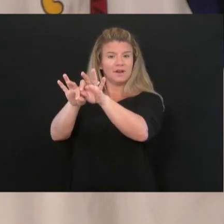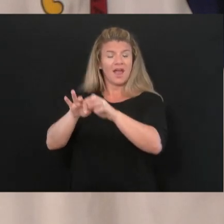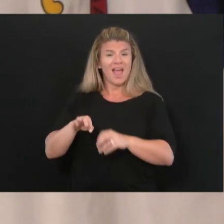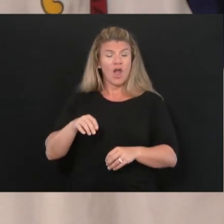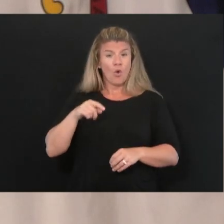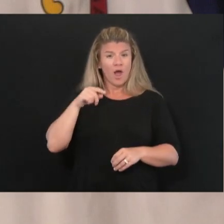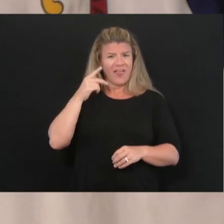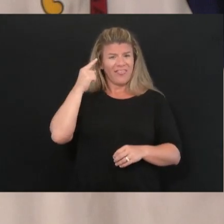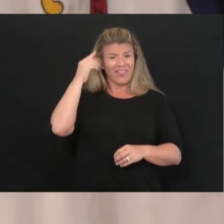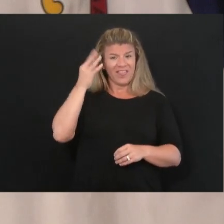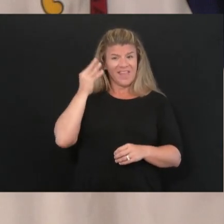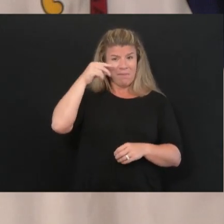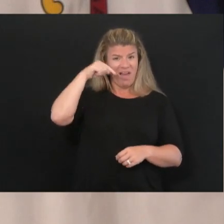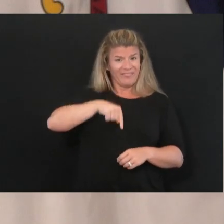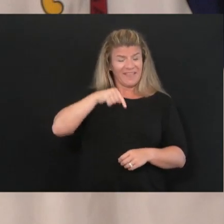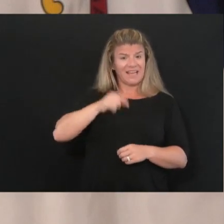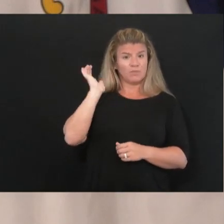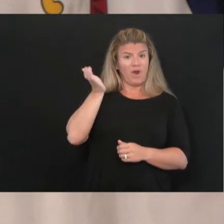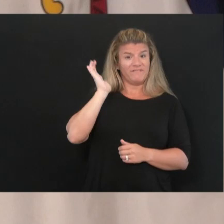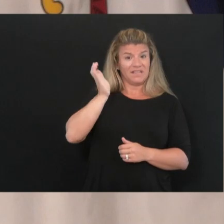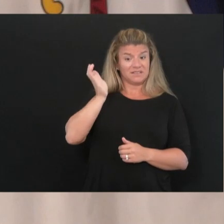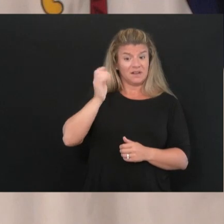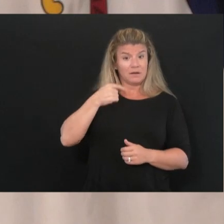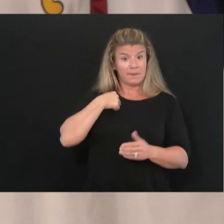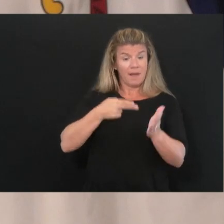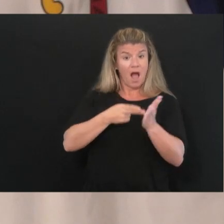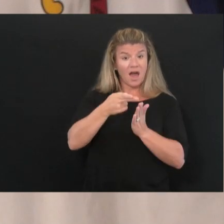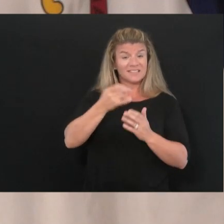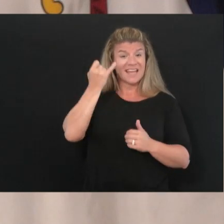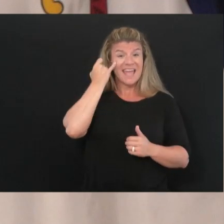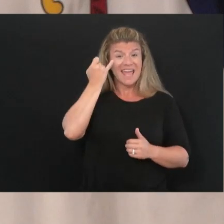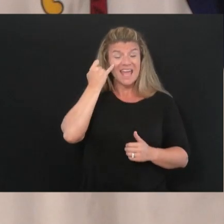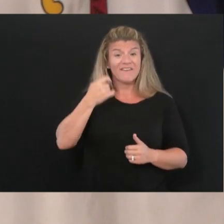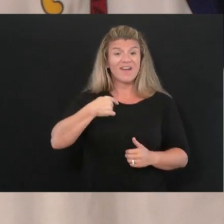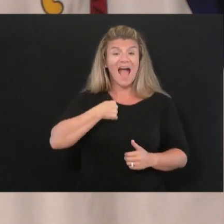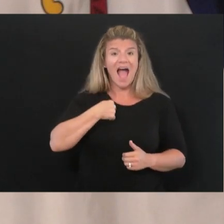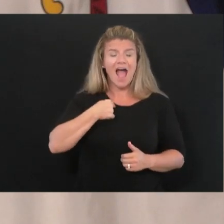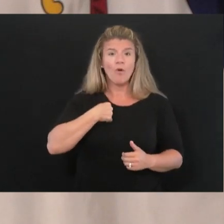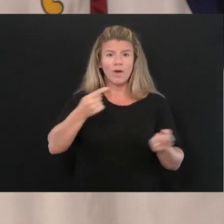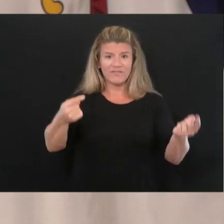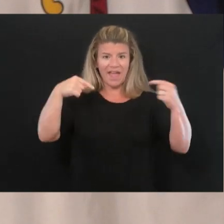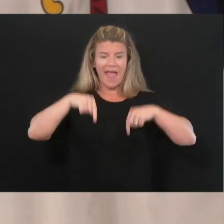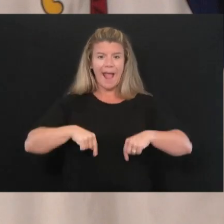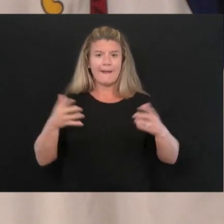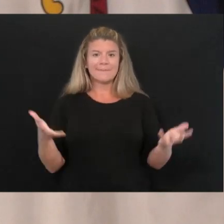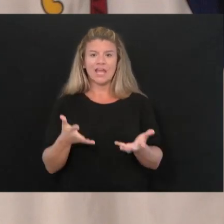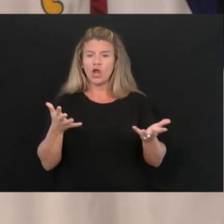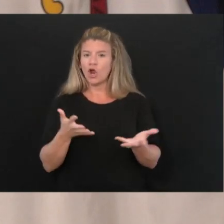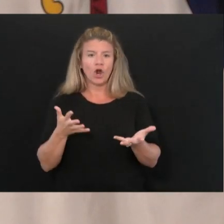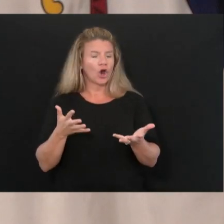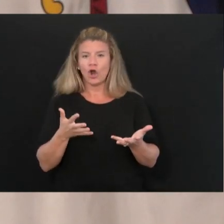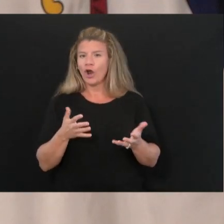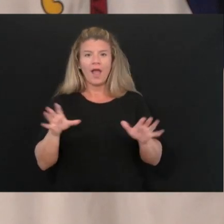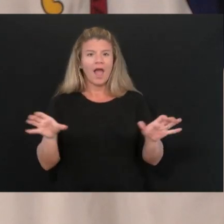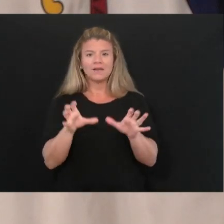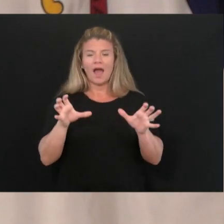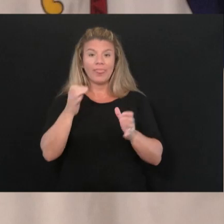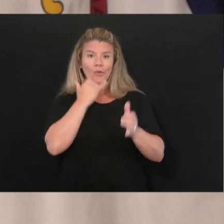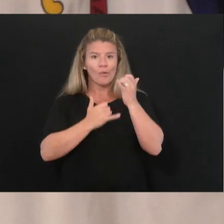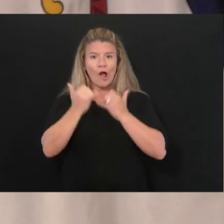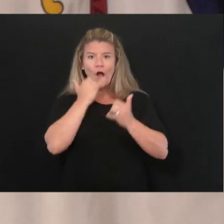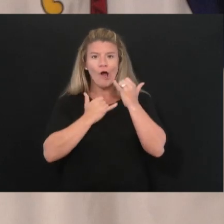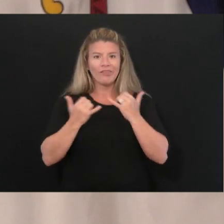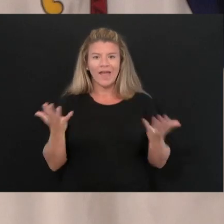briefings, to just tell it like it is, if I would have got in here and pushed the wrong buttons, this would have